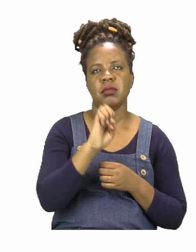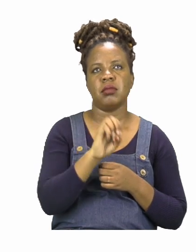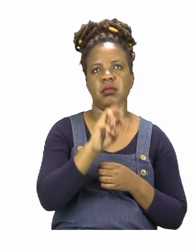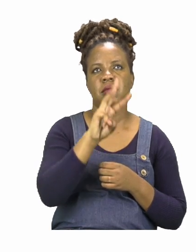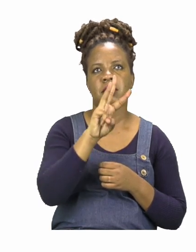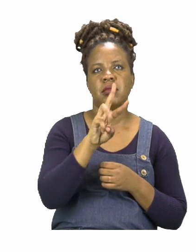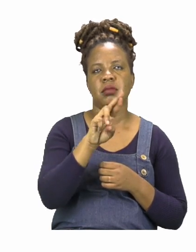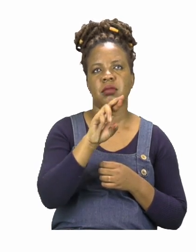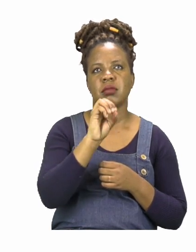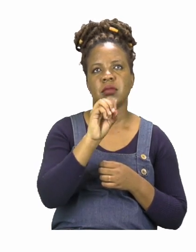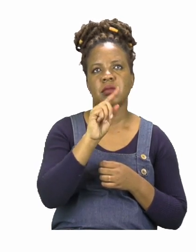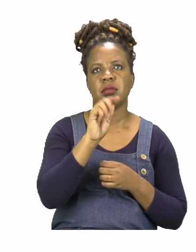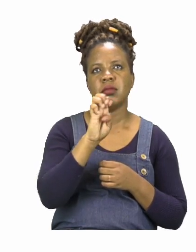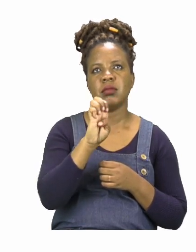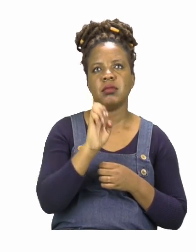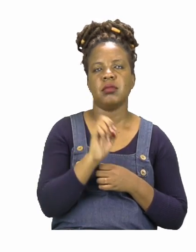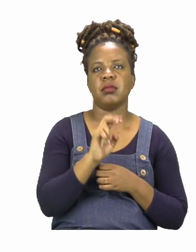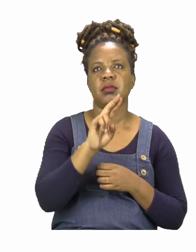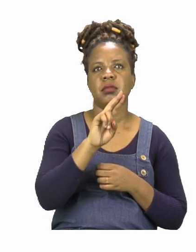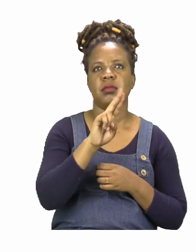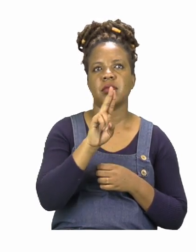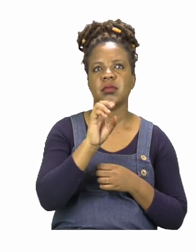wrote, whole,